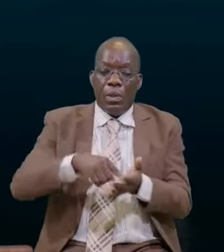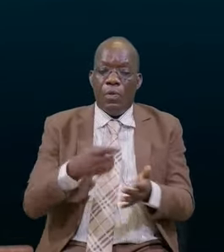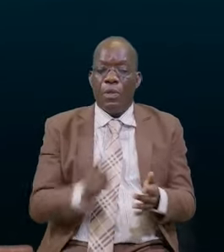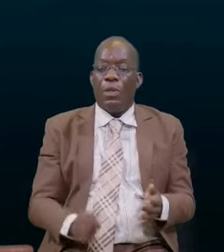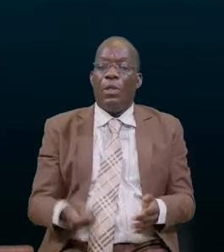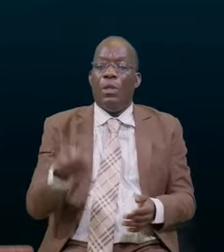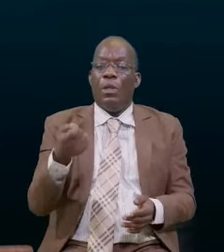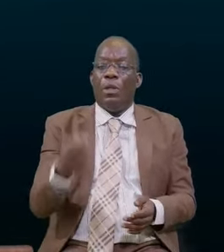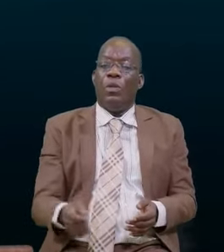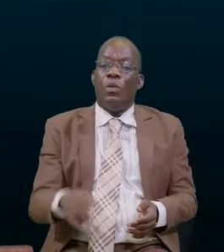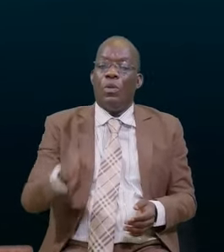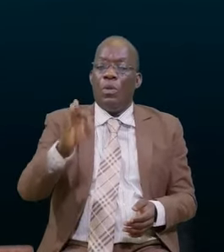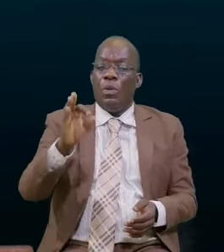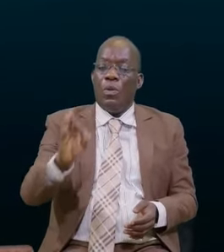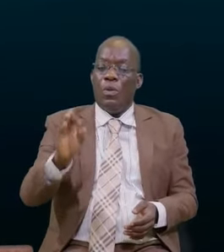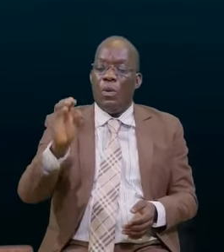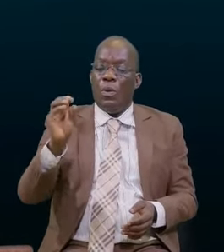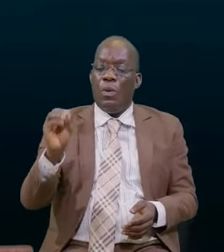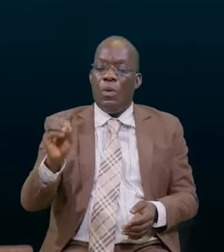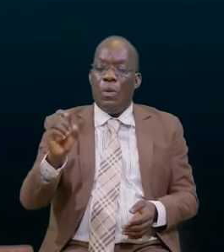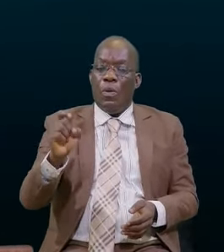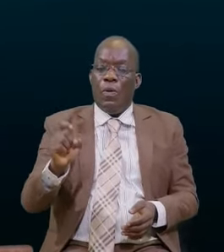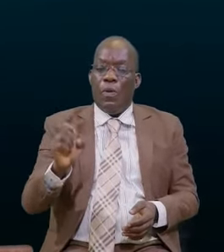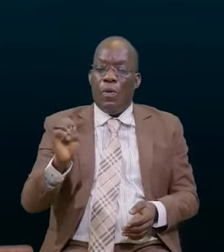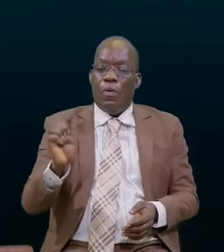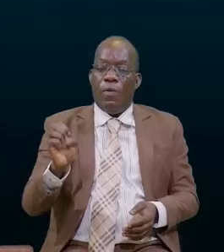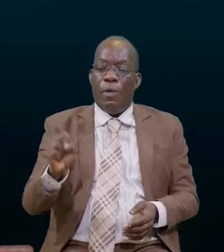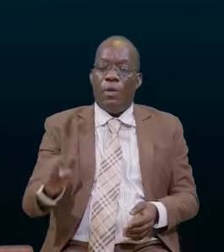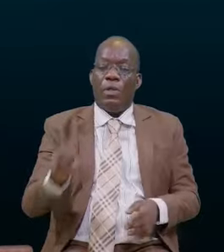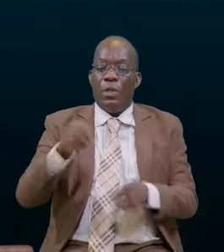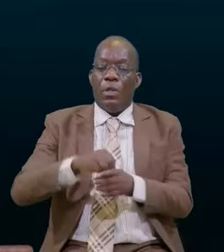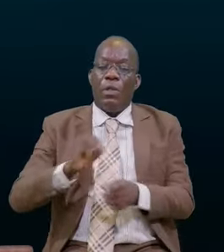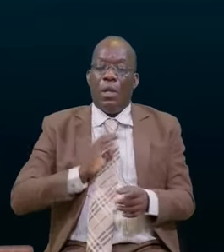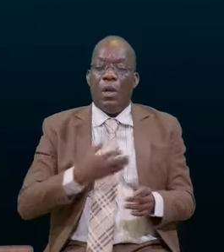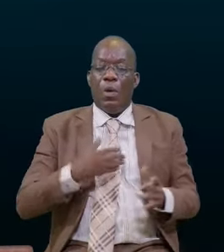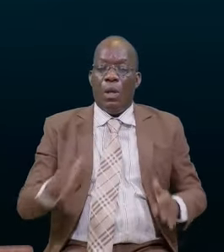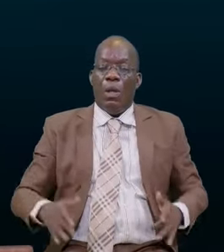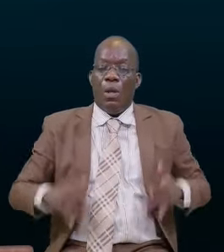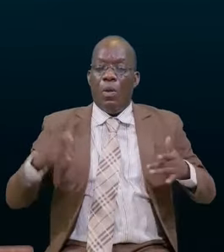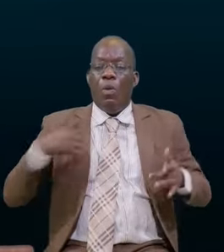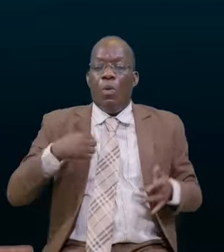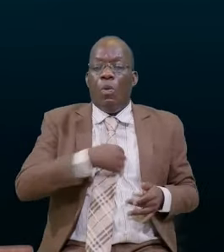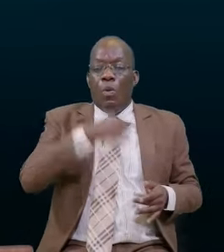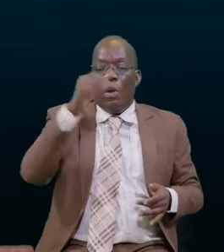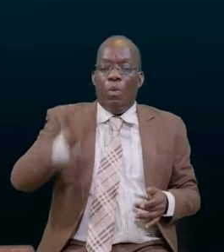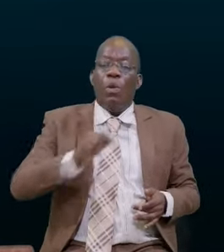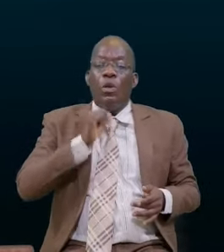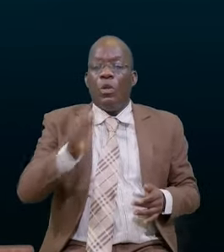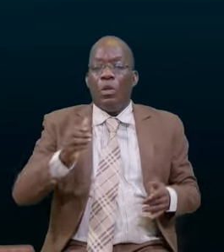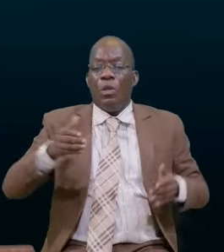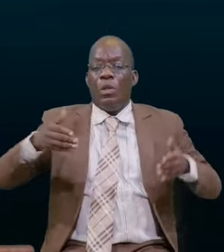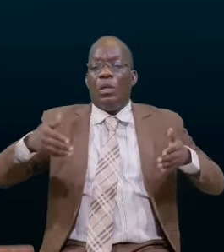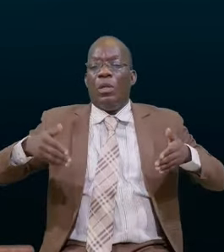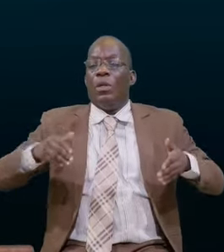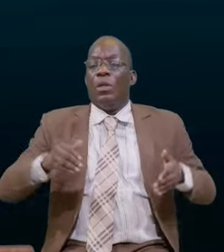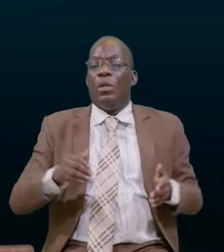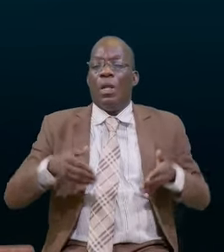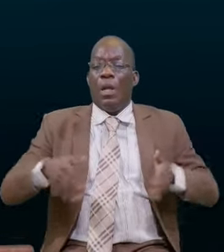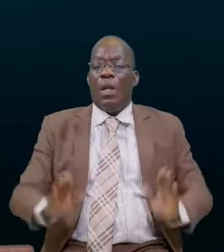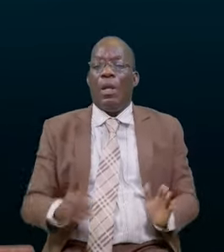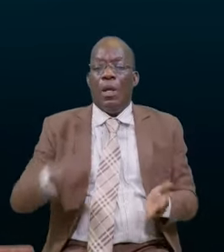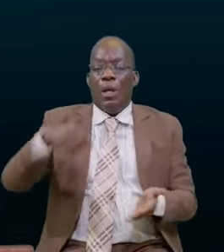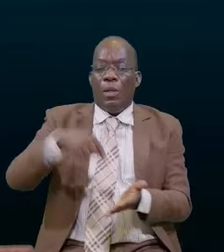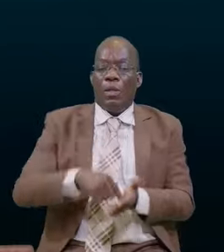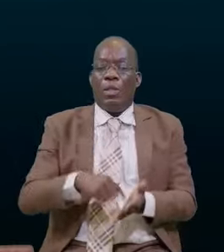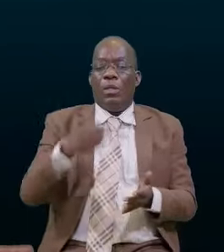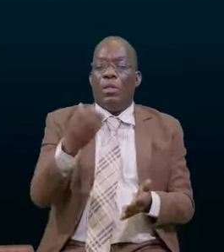little foxes in our lives we shouldn't allow any of these little foxes to come into our lives